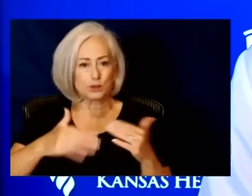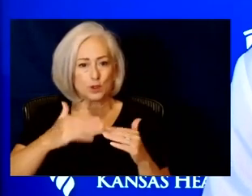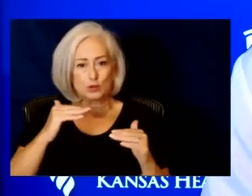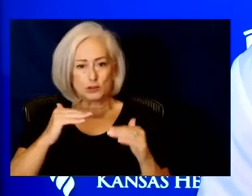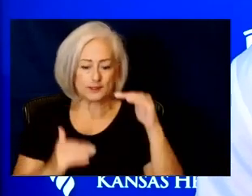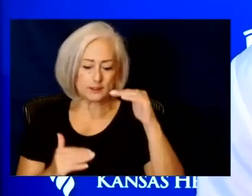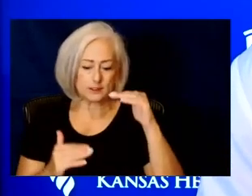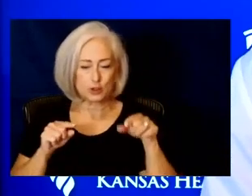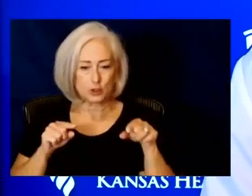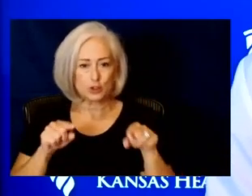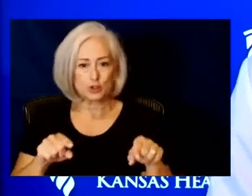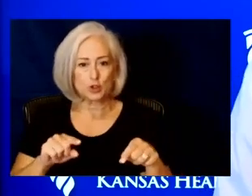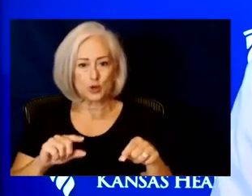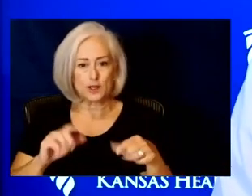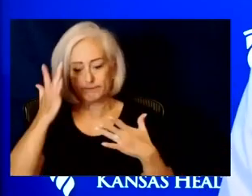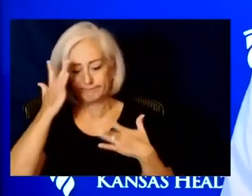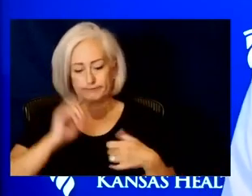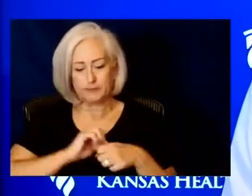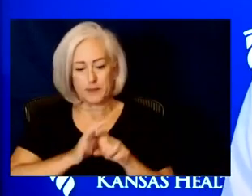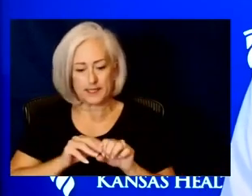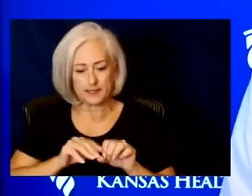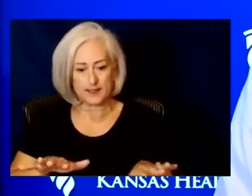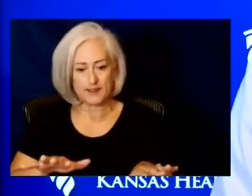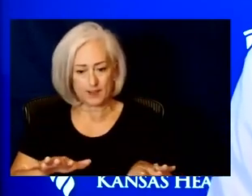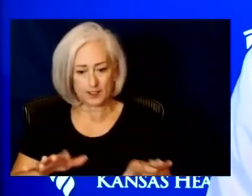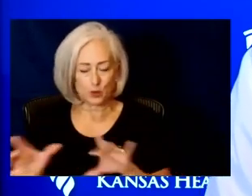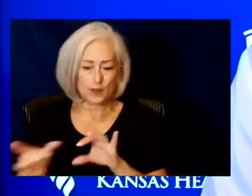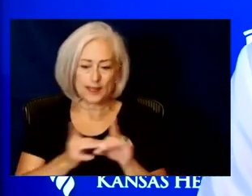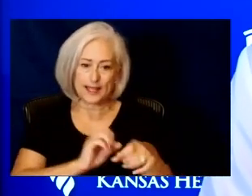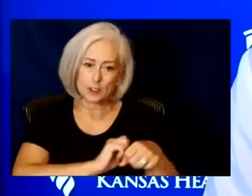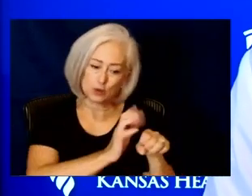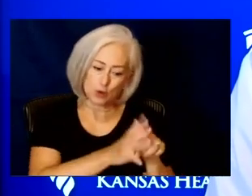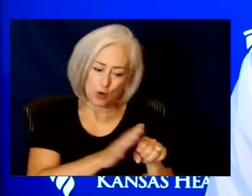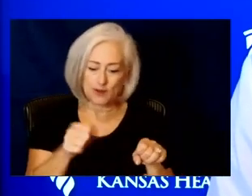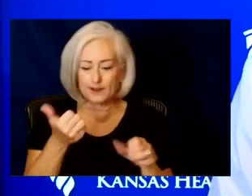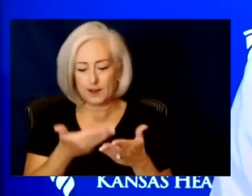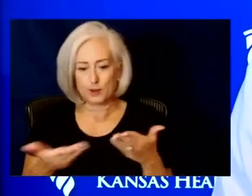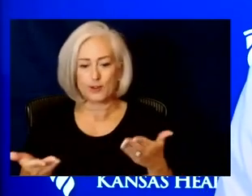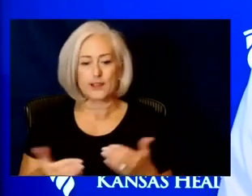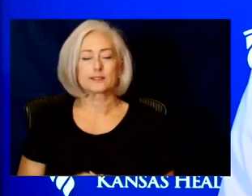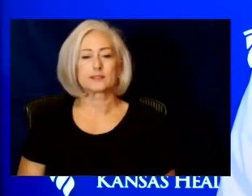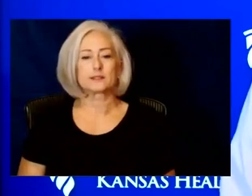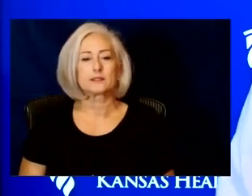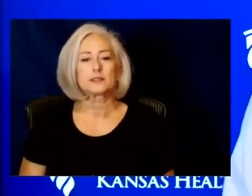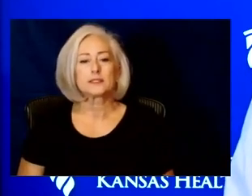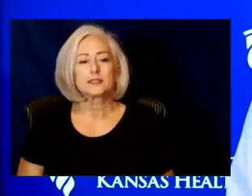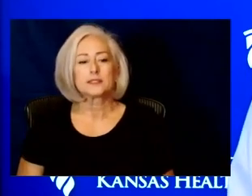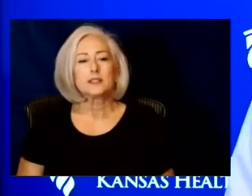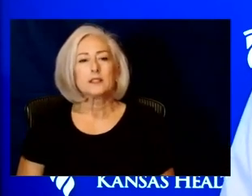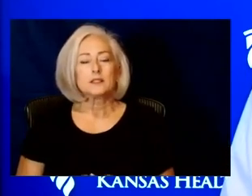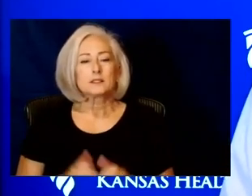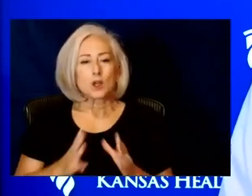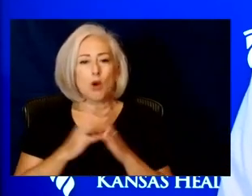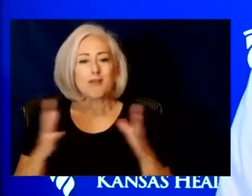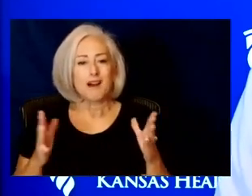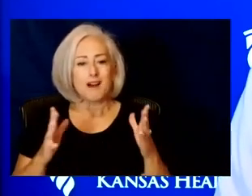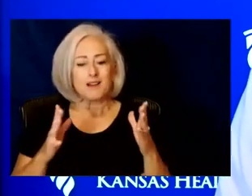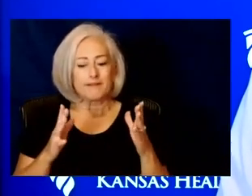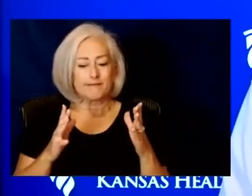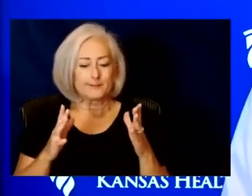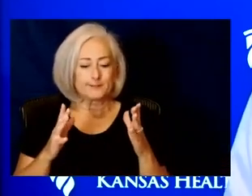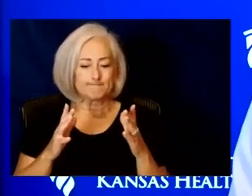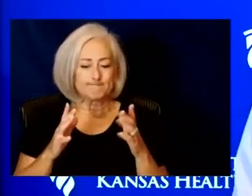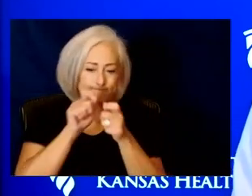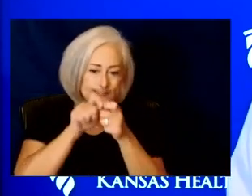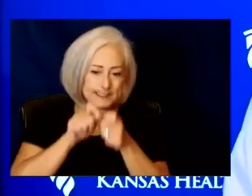well, especially around COVID and all of those things. So there are quite a few intricate details about all of this, but certainly we know